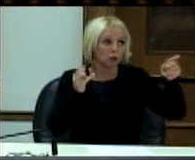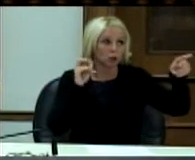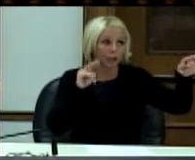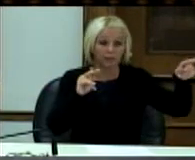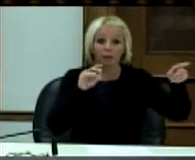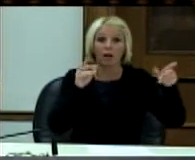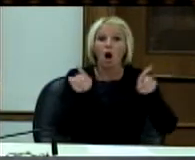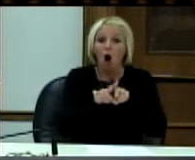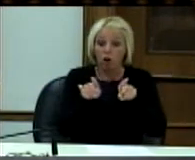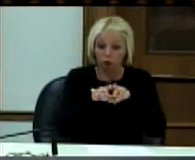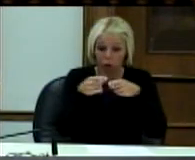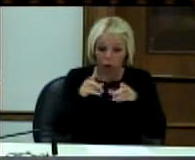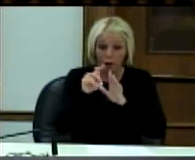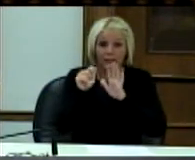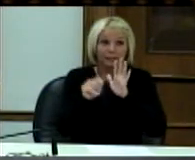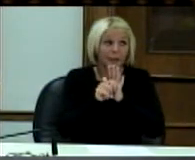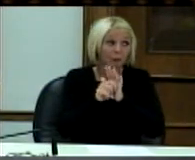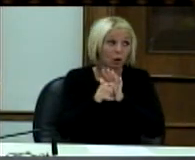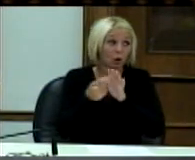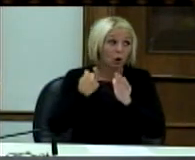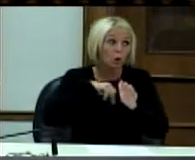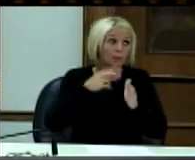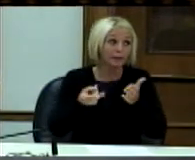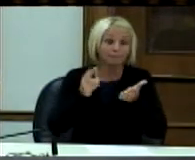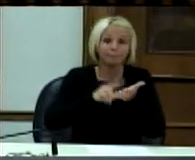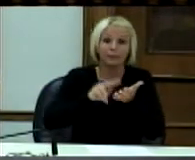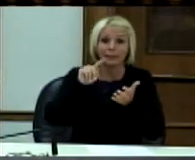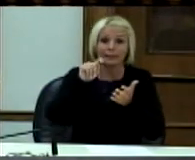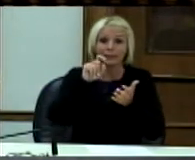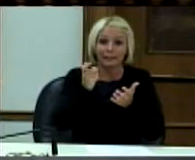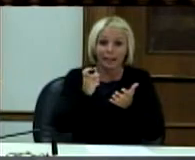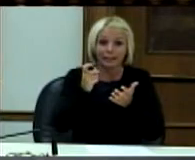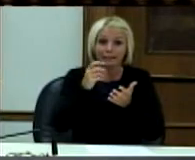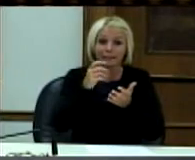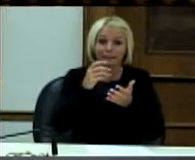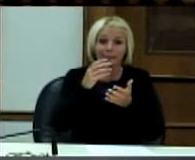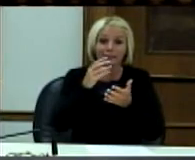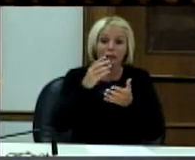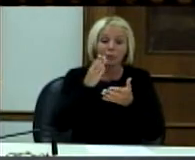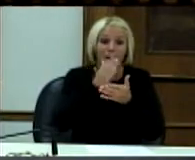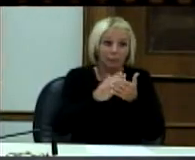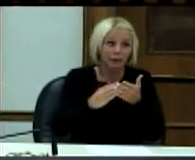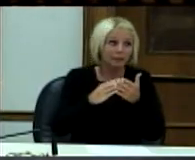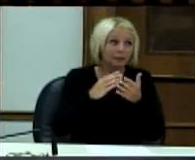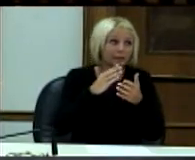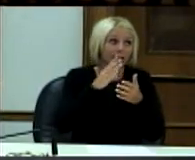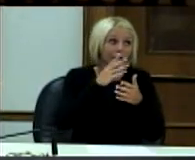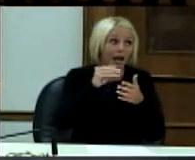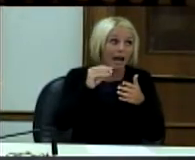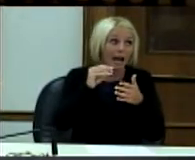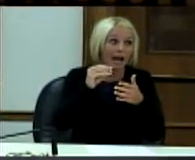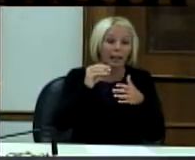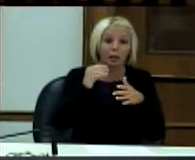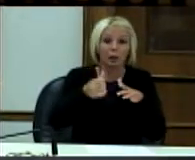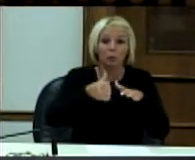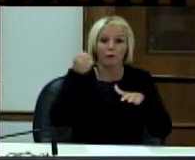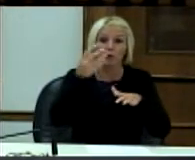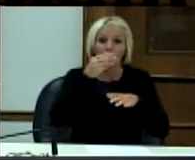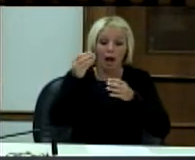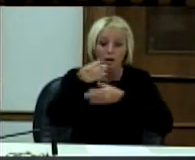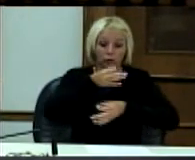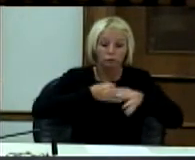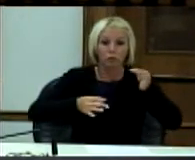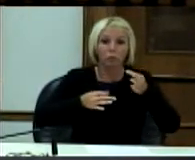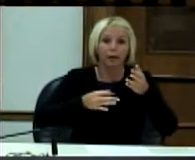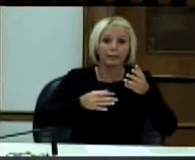And at that time, we would also be The tax deciding impact. on the tax impact would be a piece of that, and Revoke and replace. the revoke and replace,